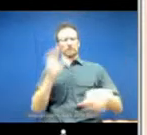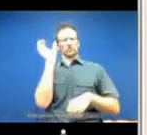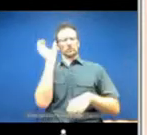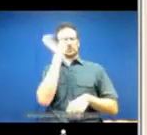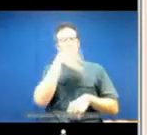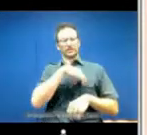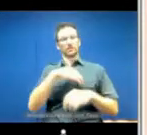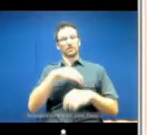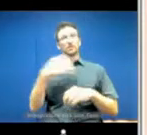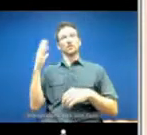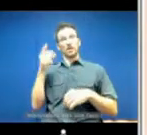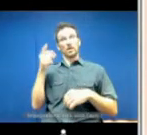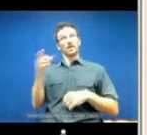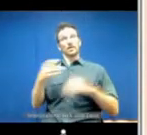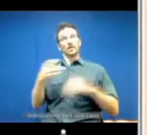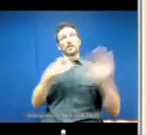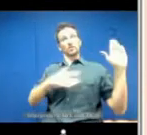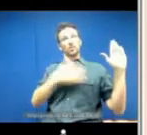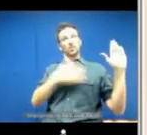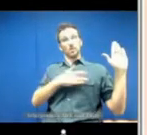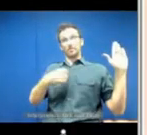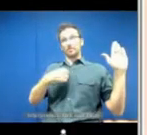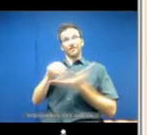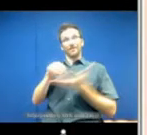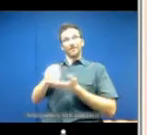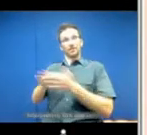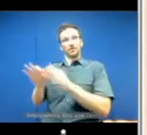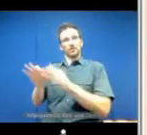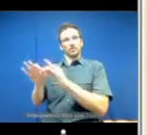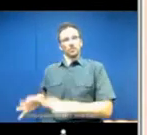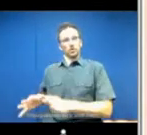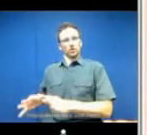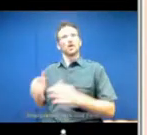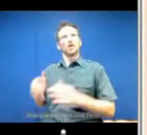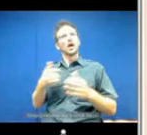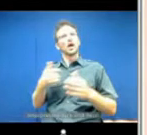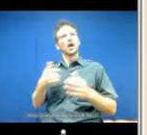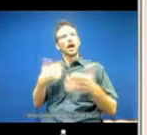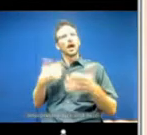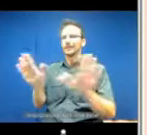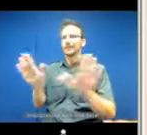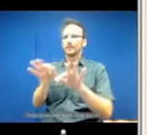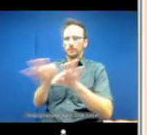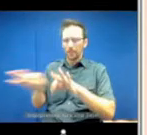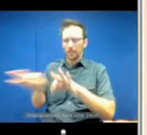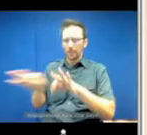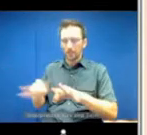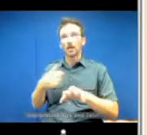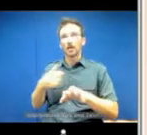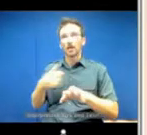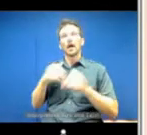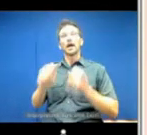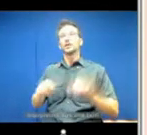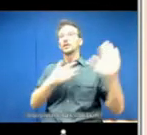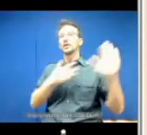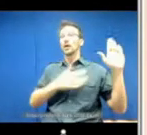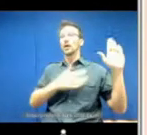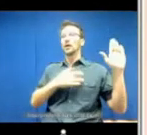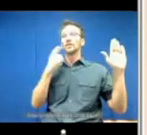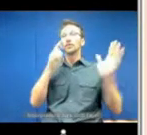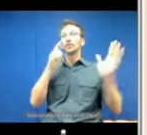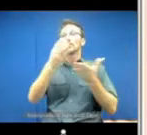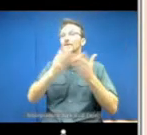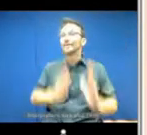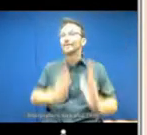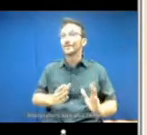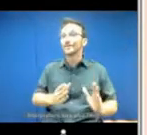And I made a record that I would be happy to take a witness oath. But since I was